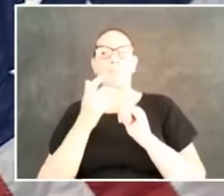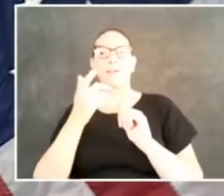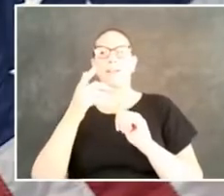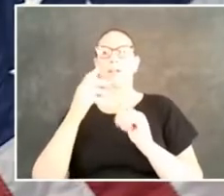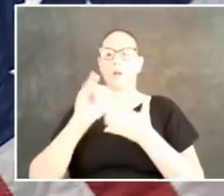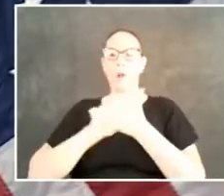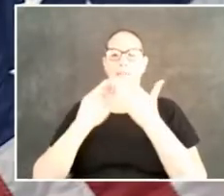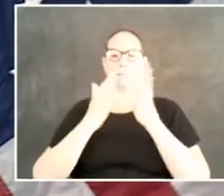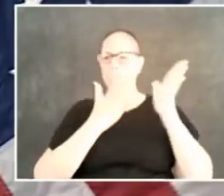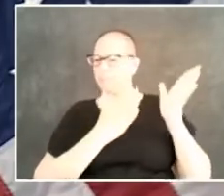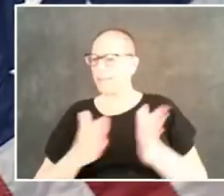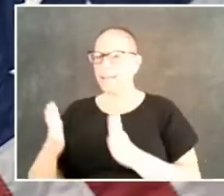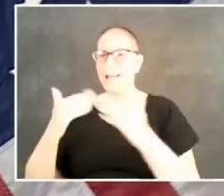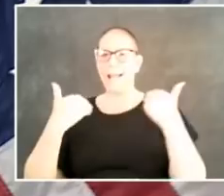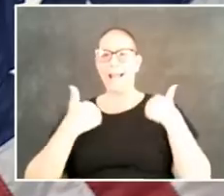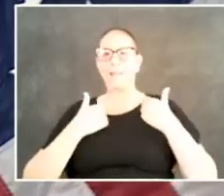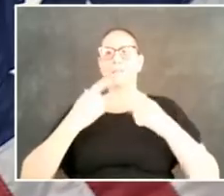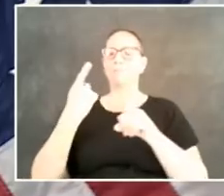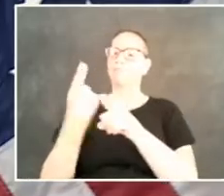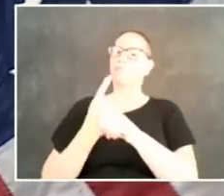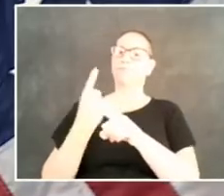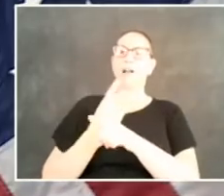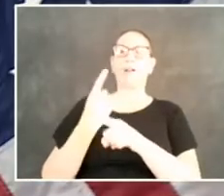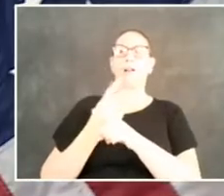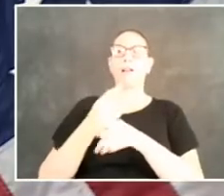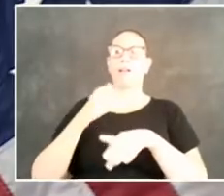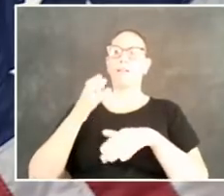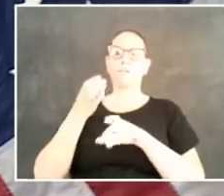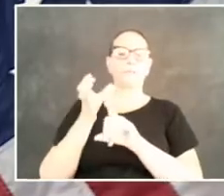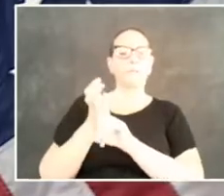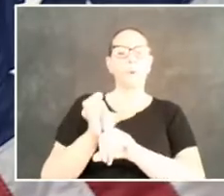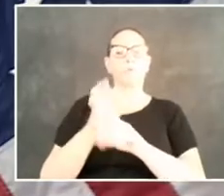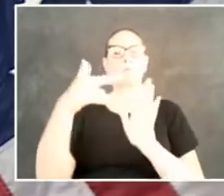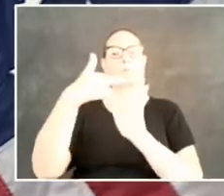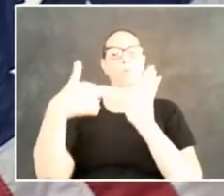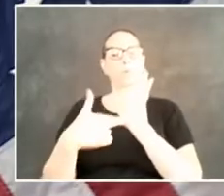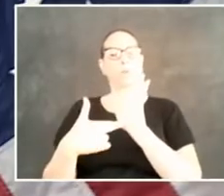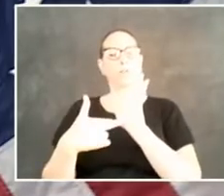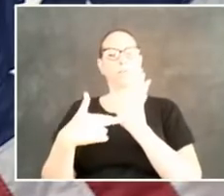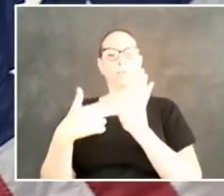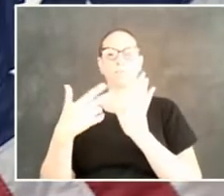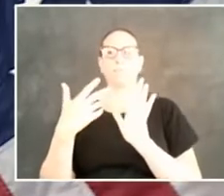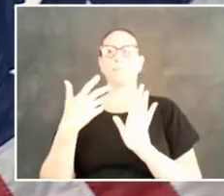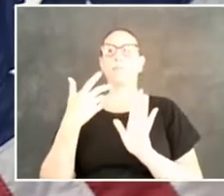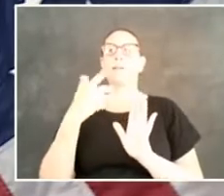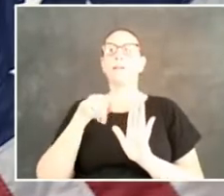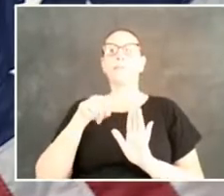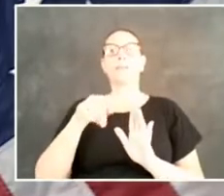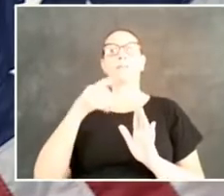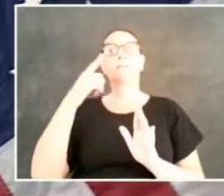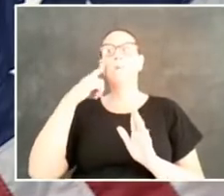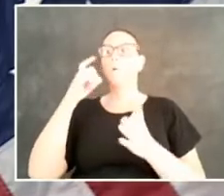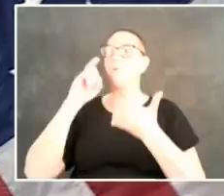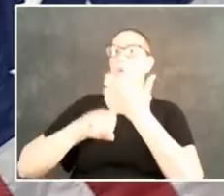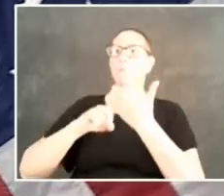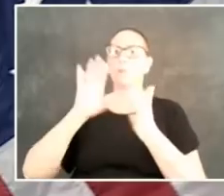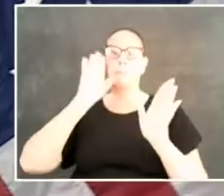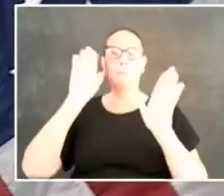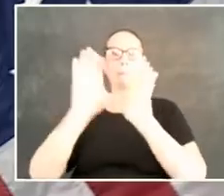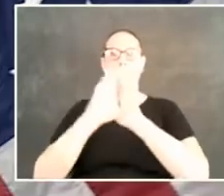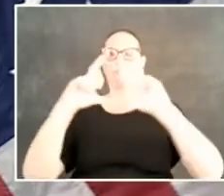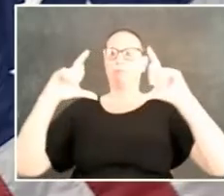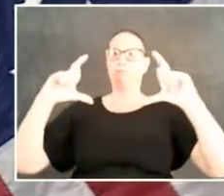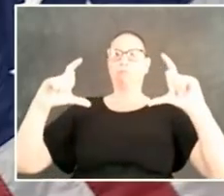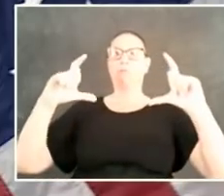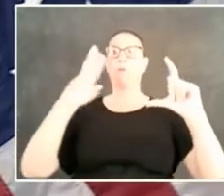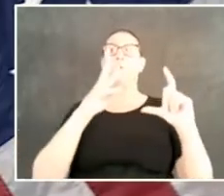photo near Christopher Street, the pier there, where there were very large gatherings. And